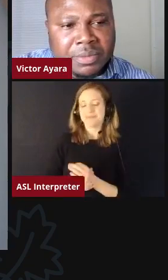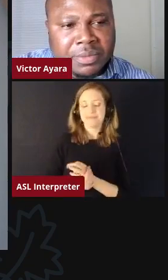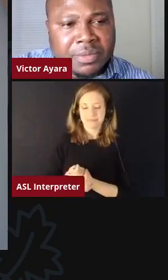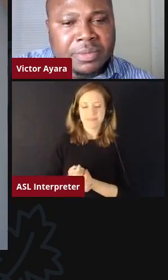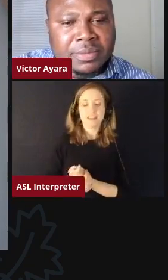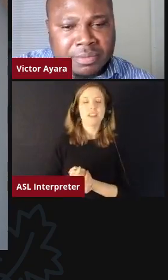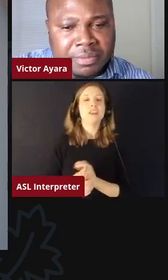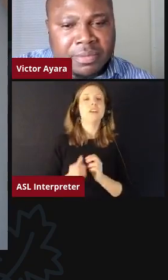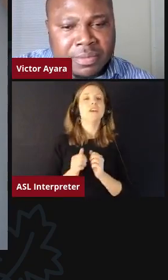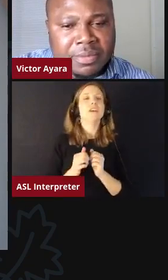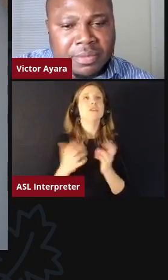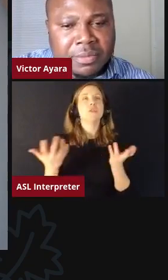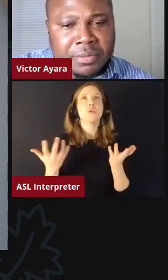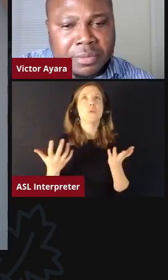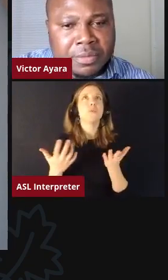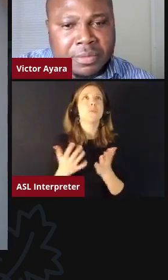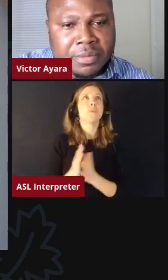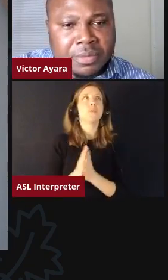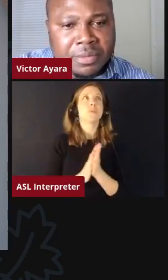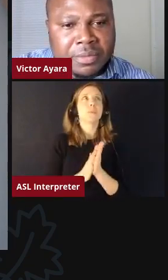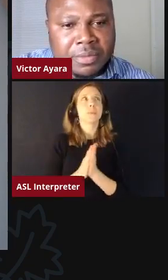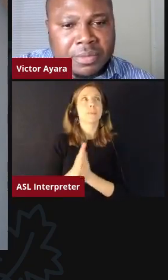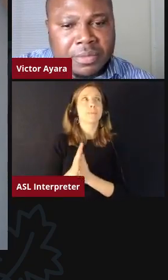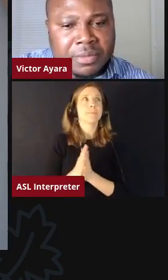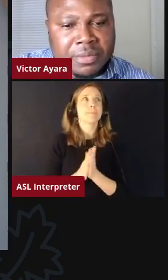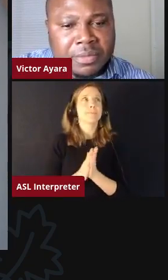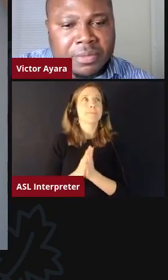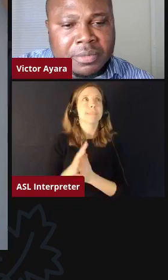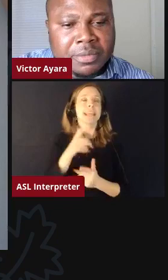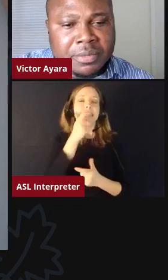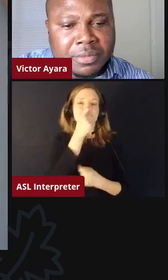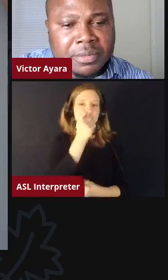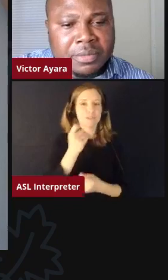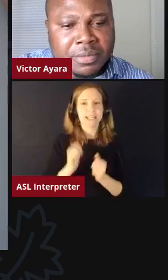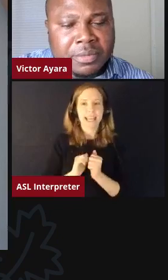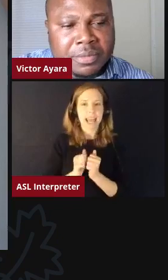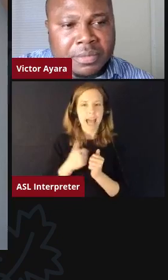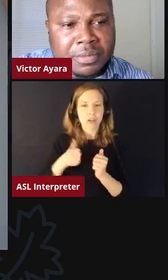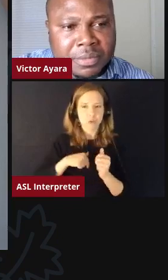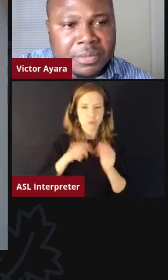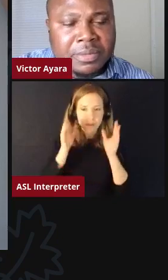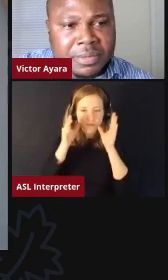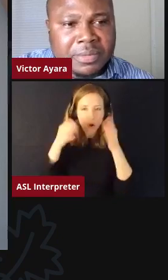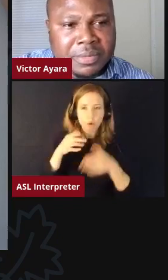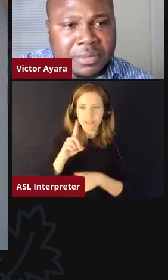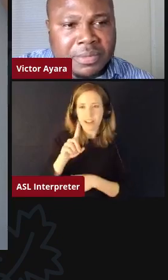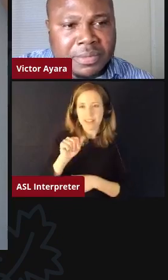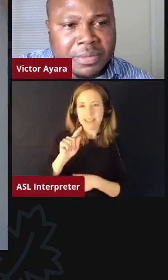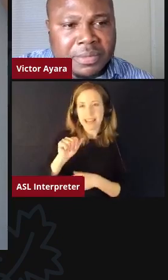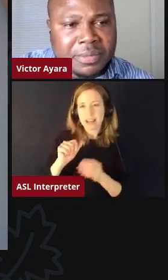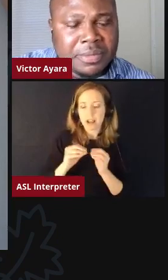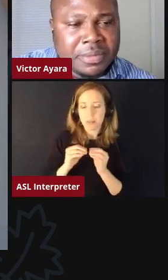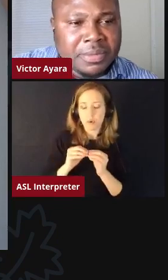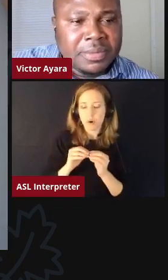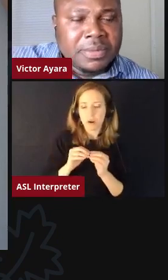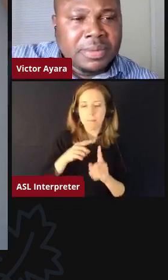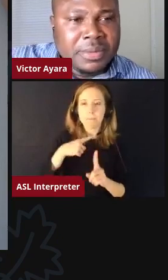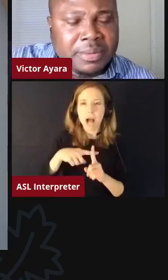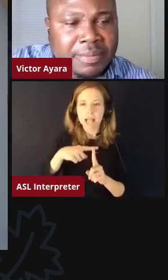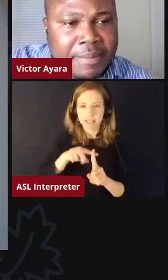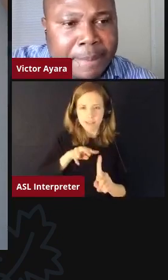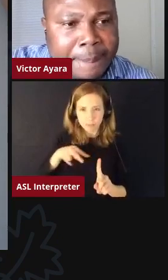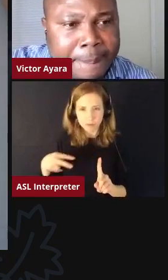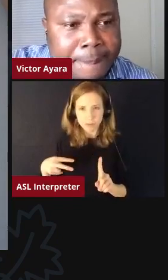positively? It is really tricky, and those are the things that we're trying to work on. But you can think